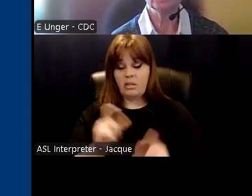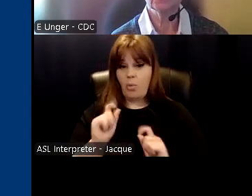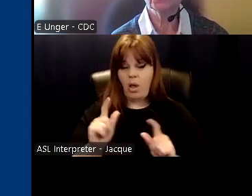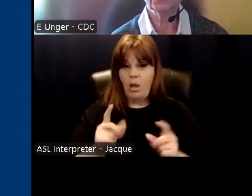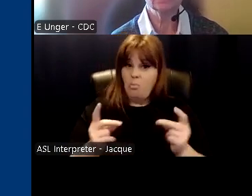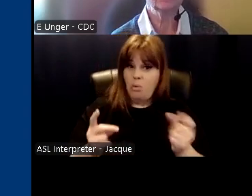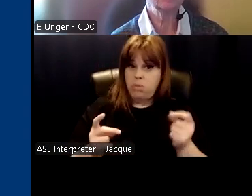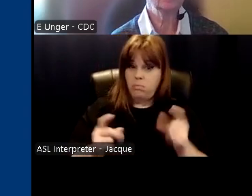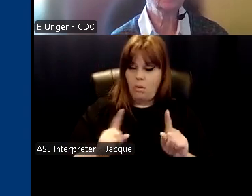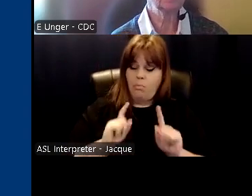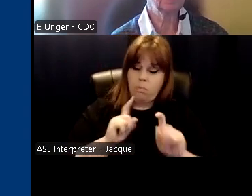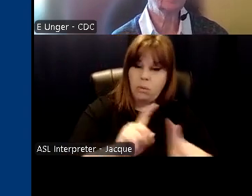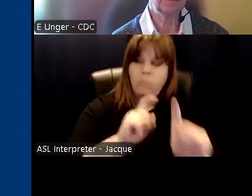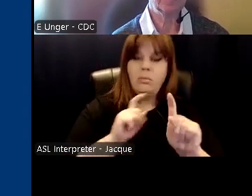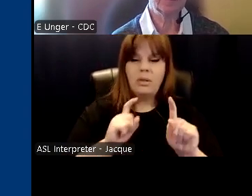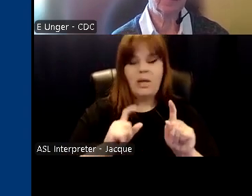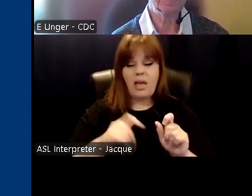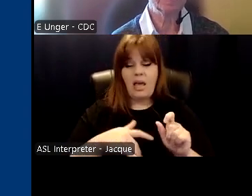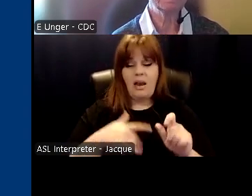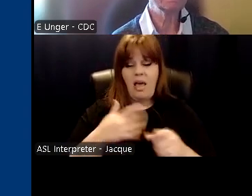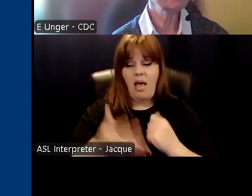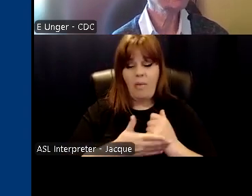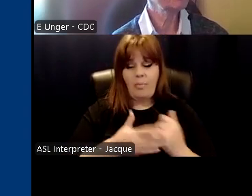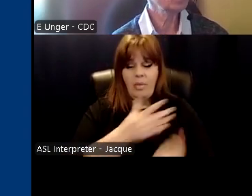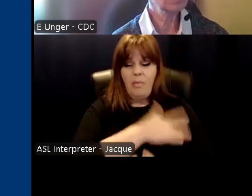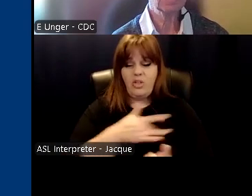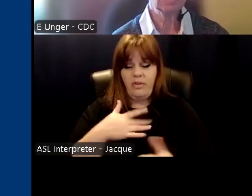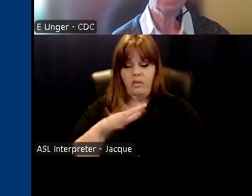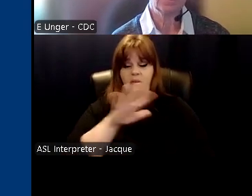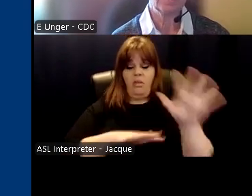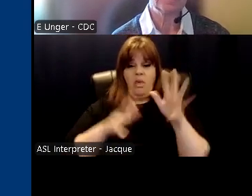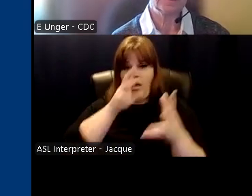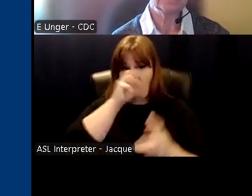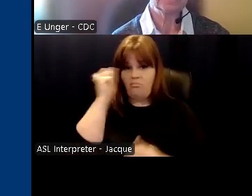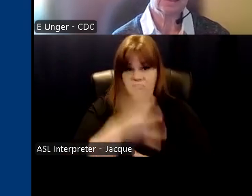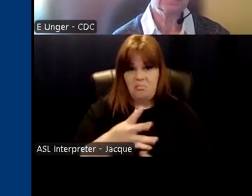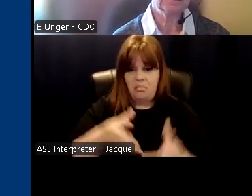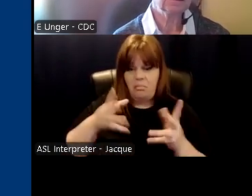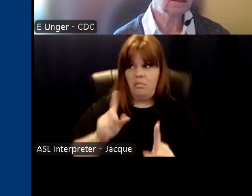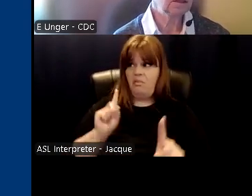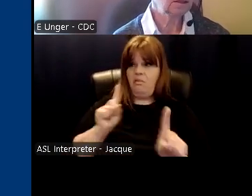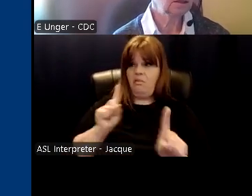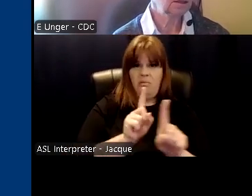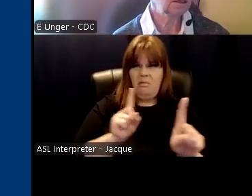them in the lurch and leave them feeling abandoned. Next slide.